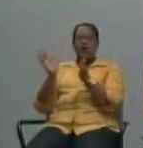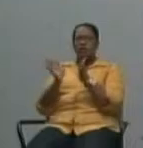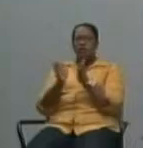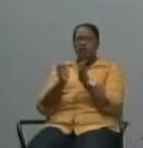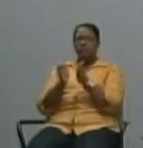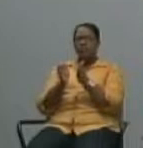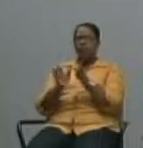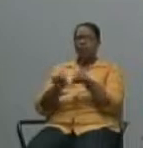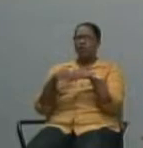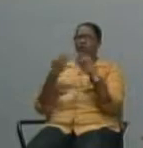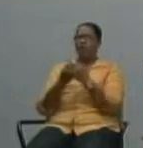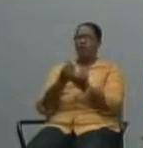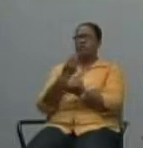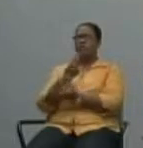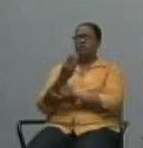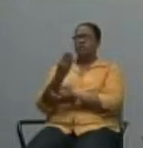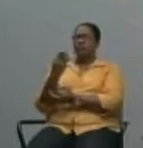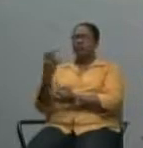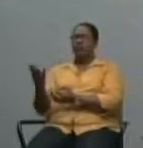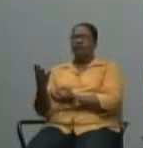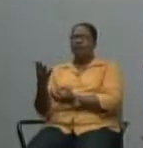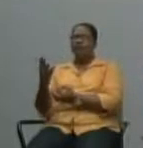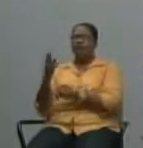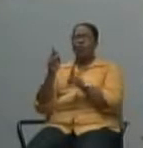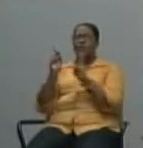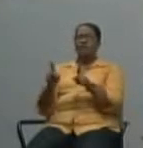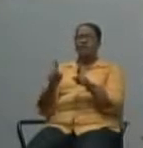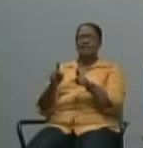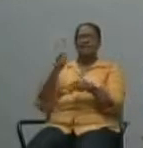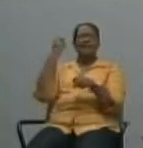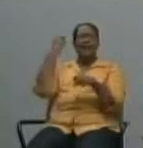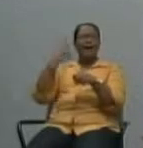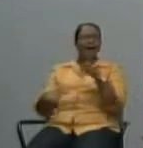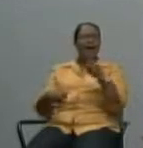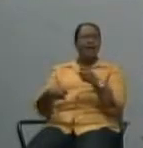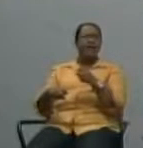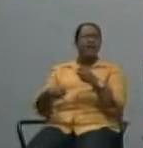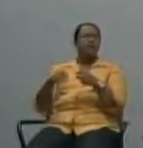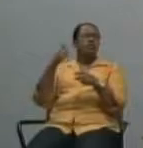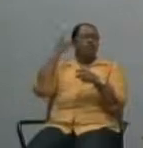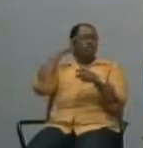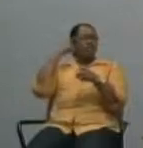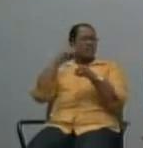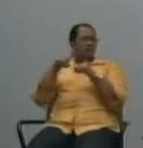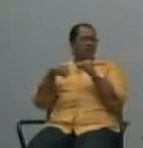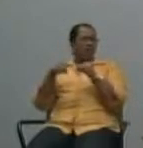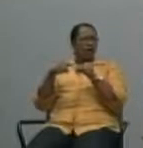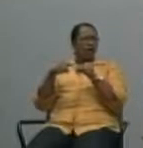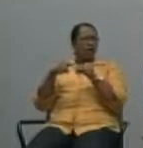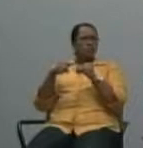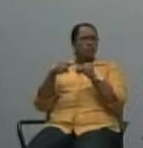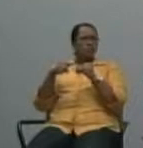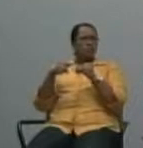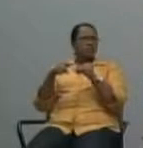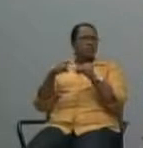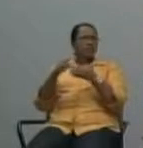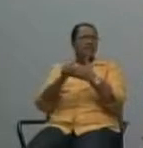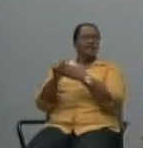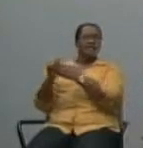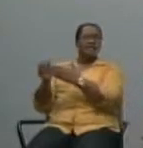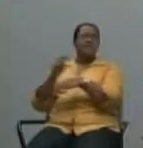not easy to be in high position in the society, because always we have so many